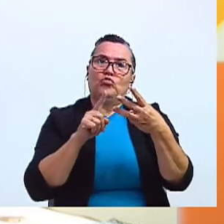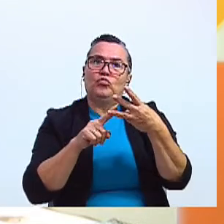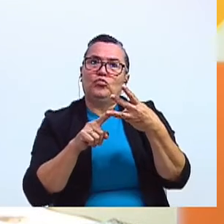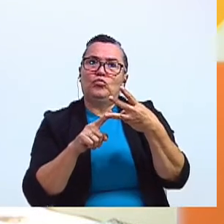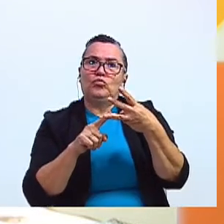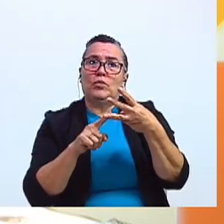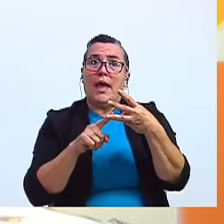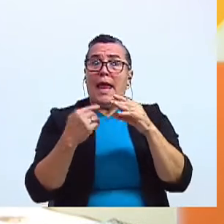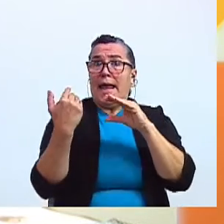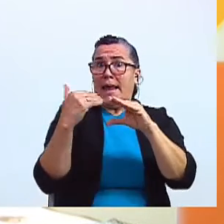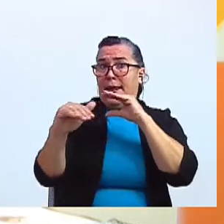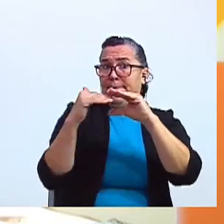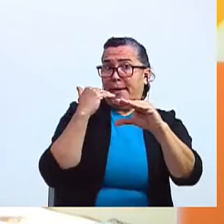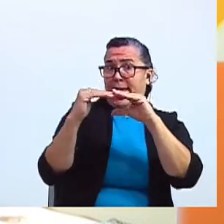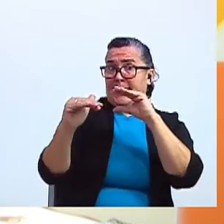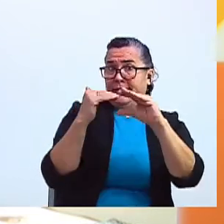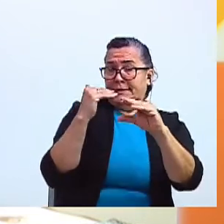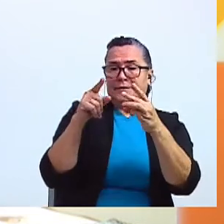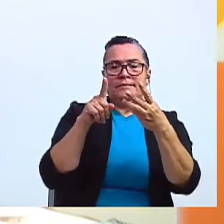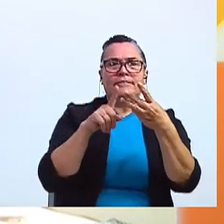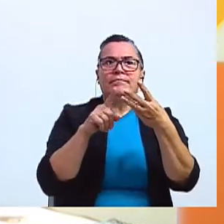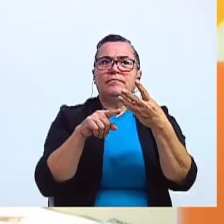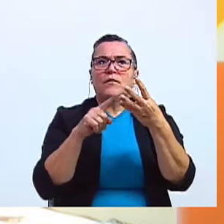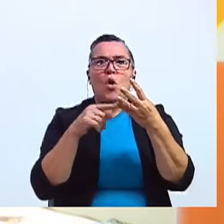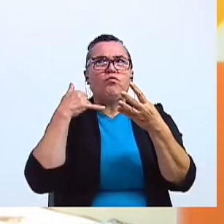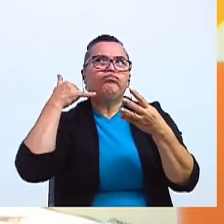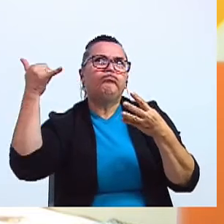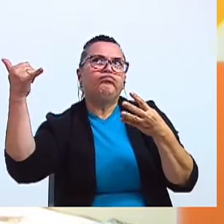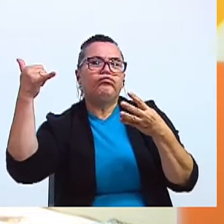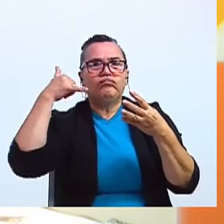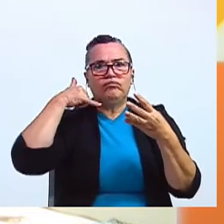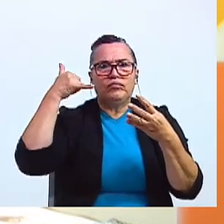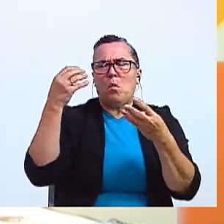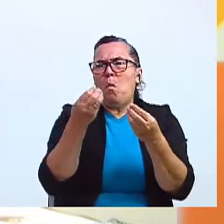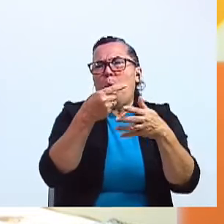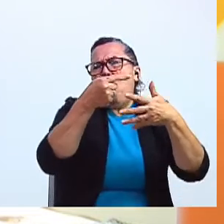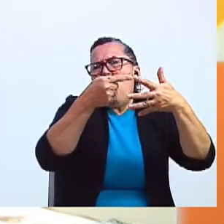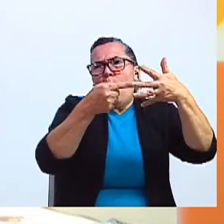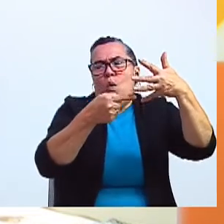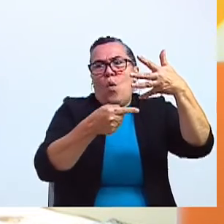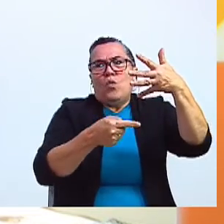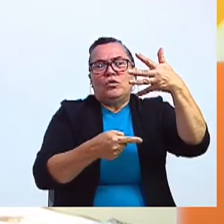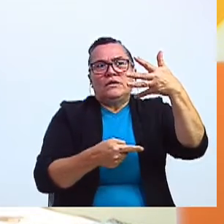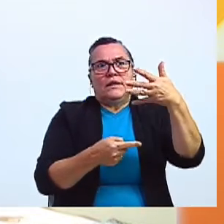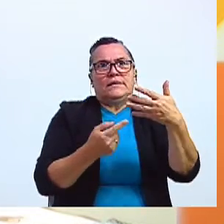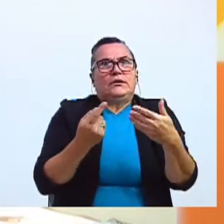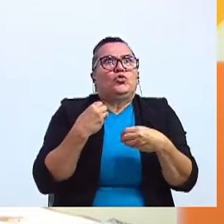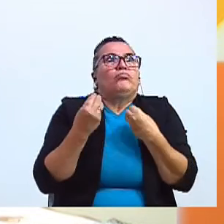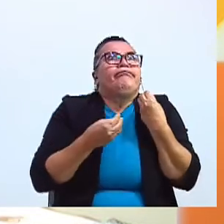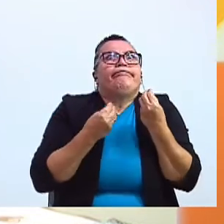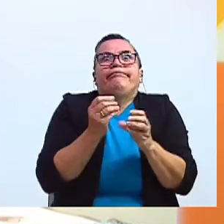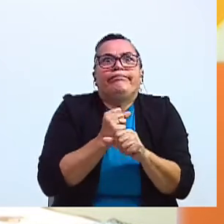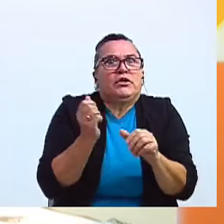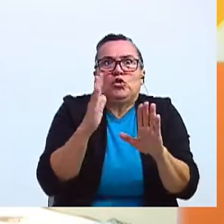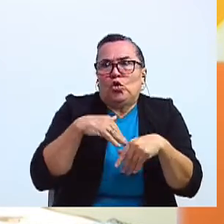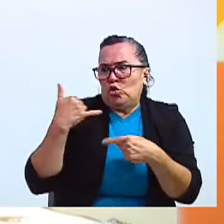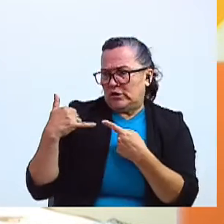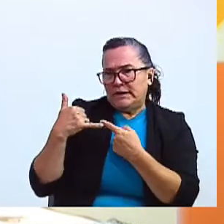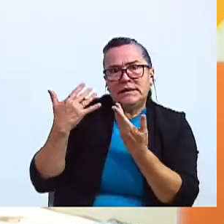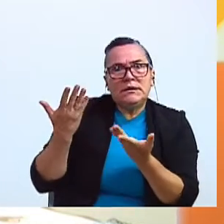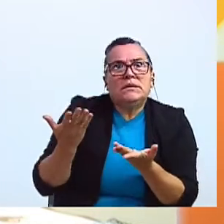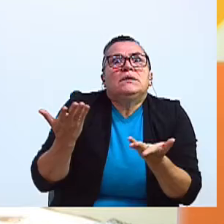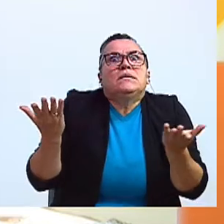sending emails too, for making phone calls, well, many things. What would I do if I didn't have a cell